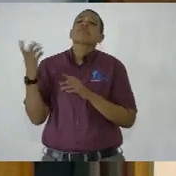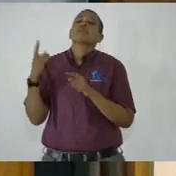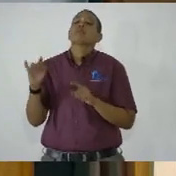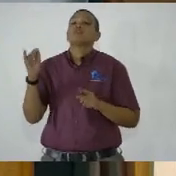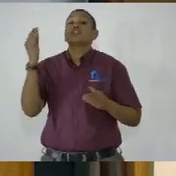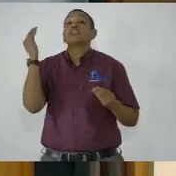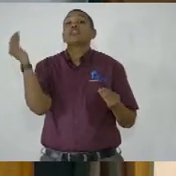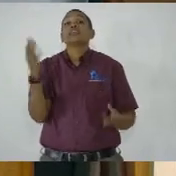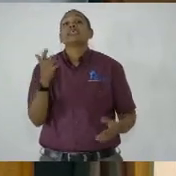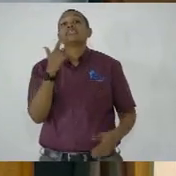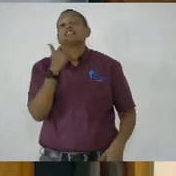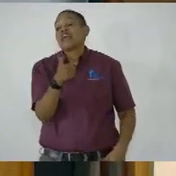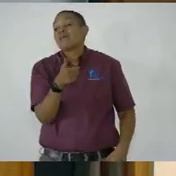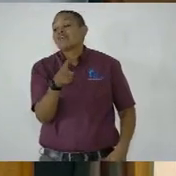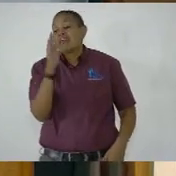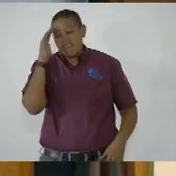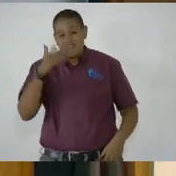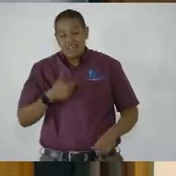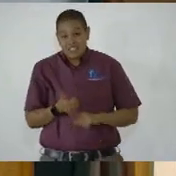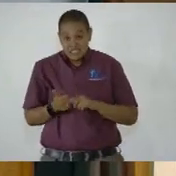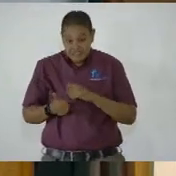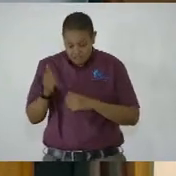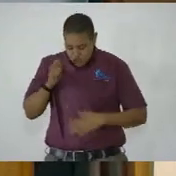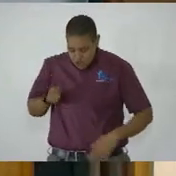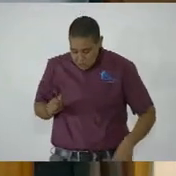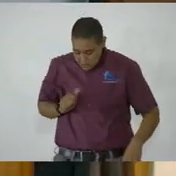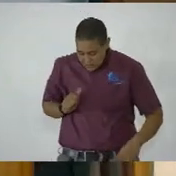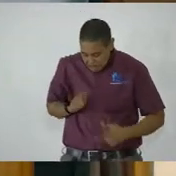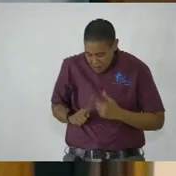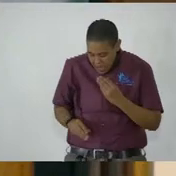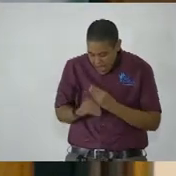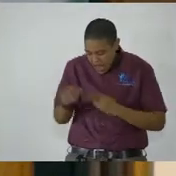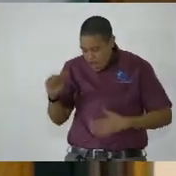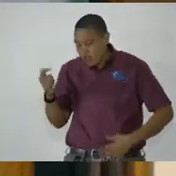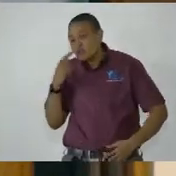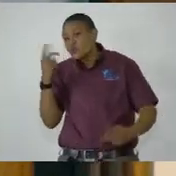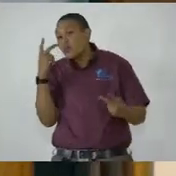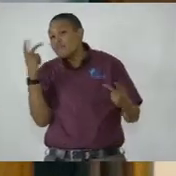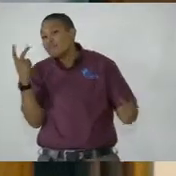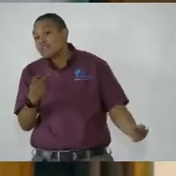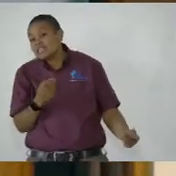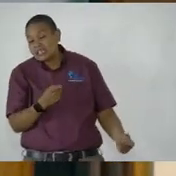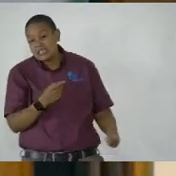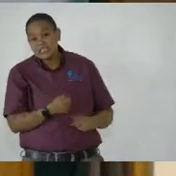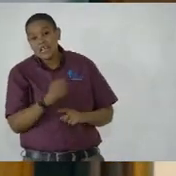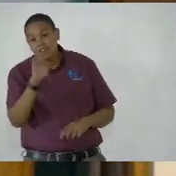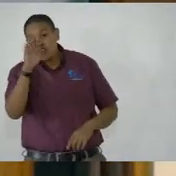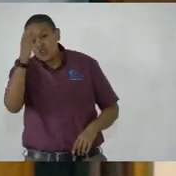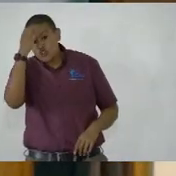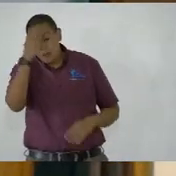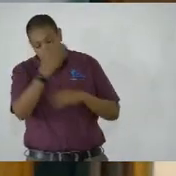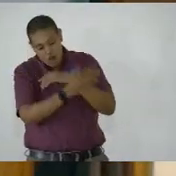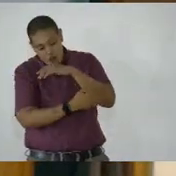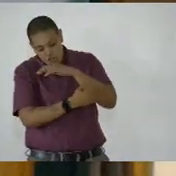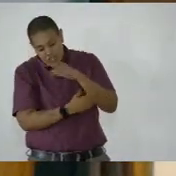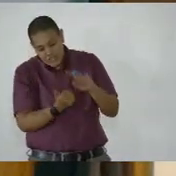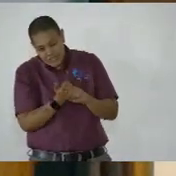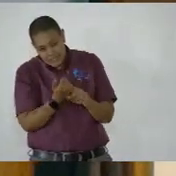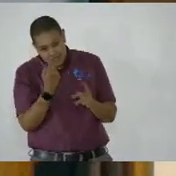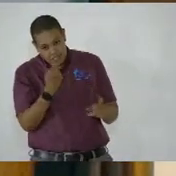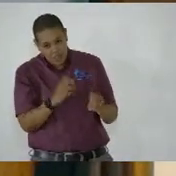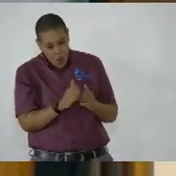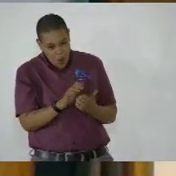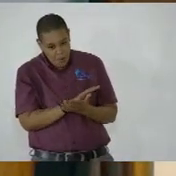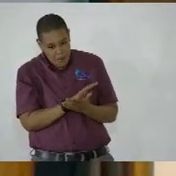indicate to you, PM, they have invited the Chief Justice, myself, and others to visit a European country to see how the